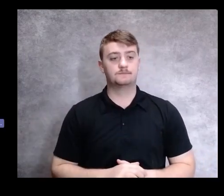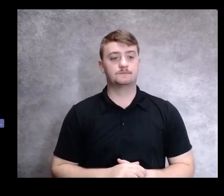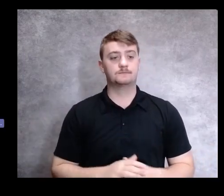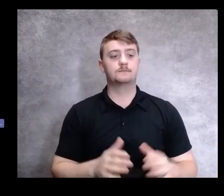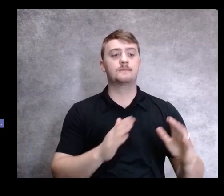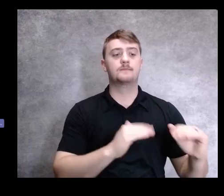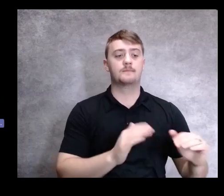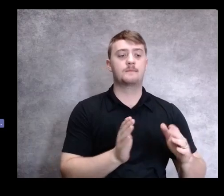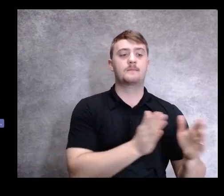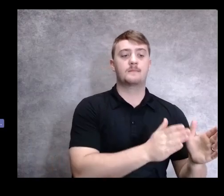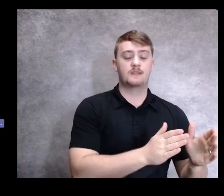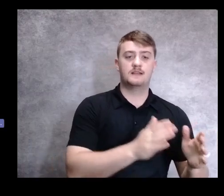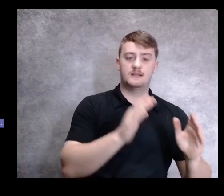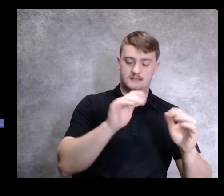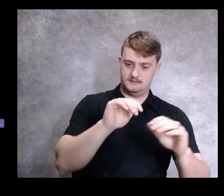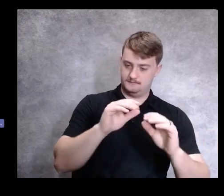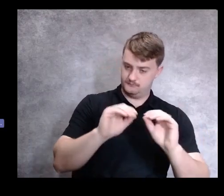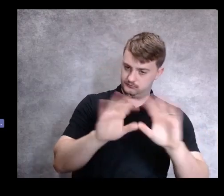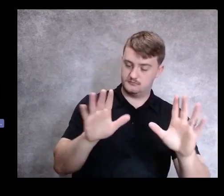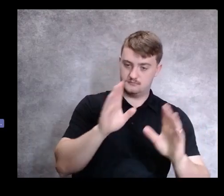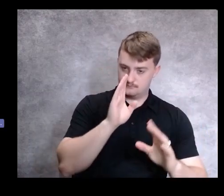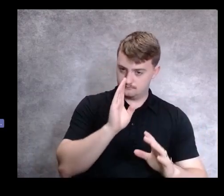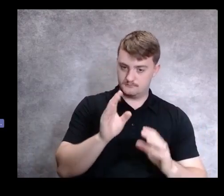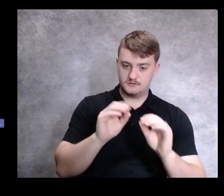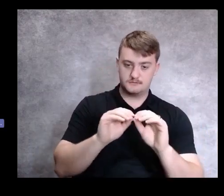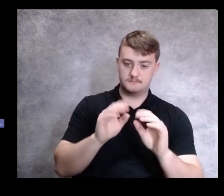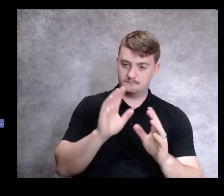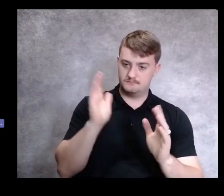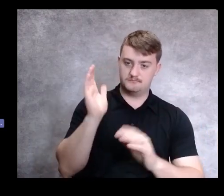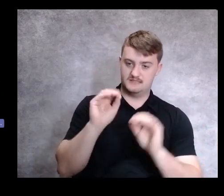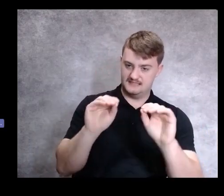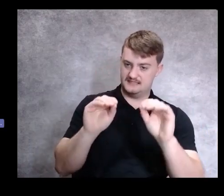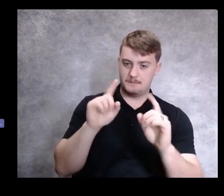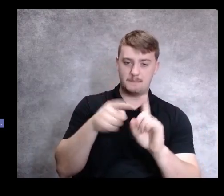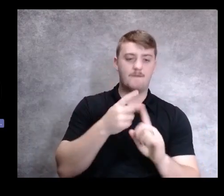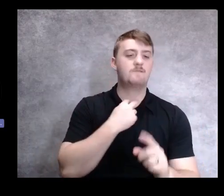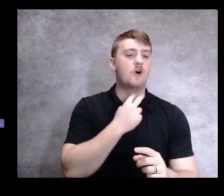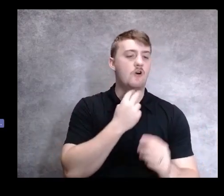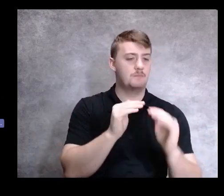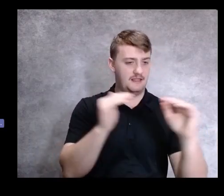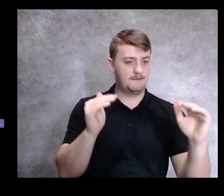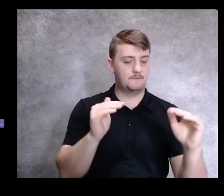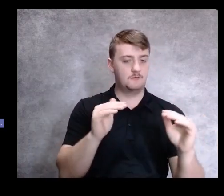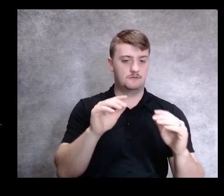Explicitly teach expectations for volume level and maintain a low noise level when possible.